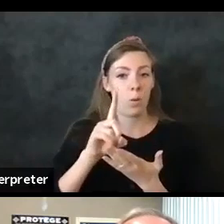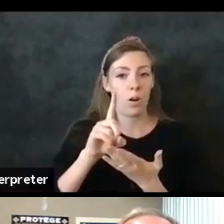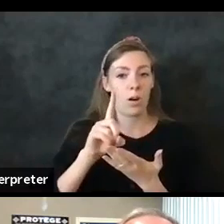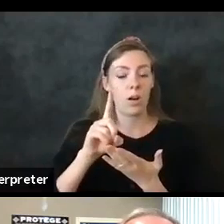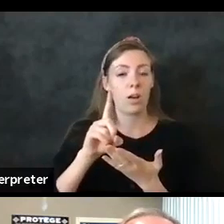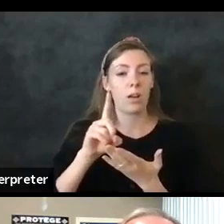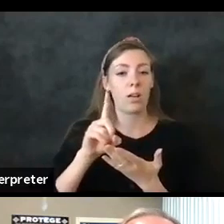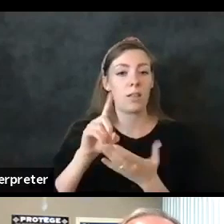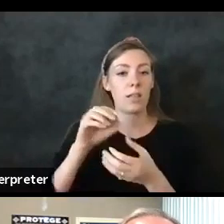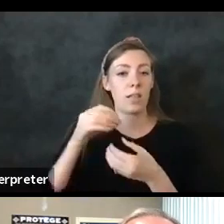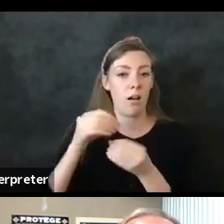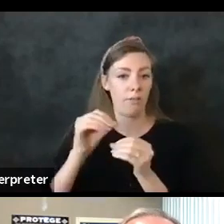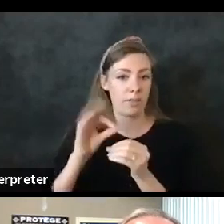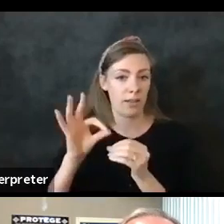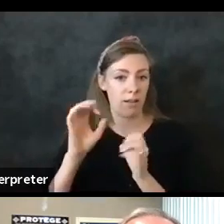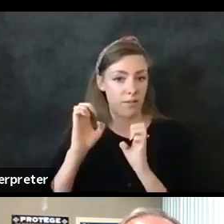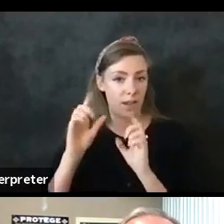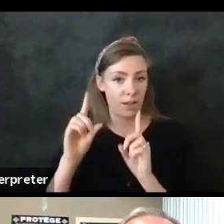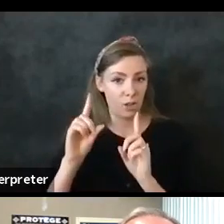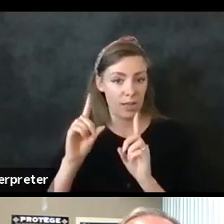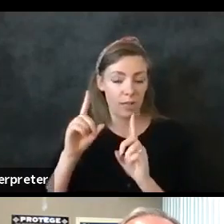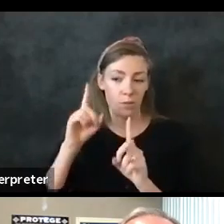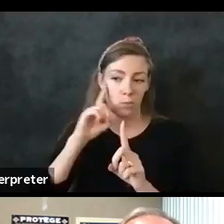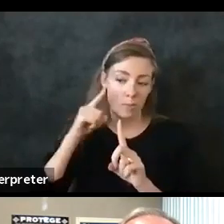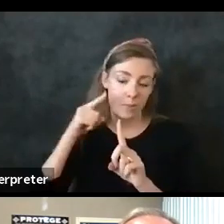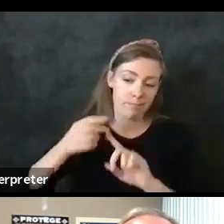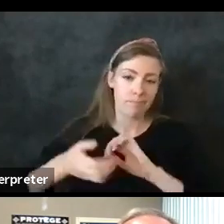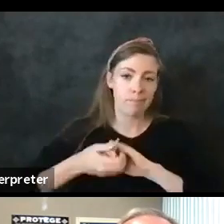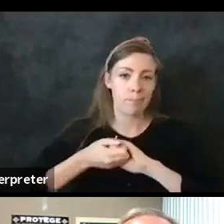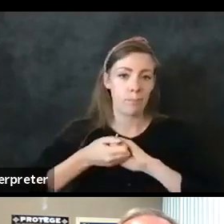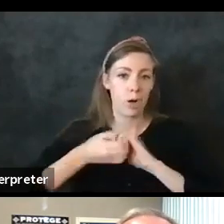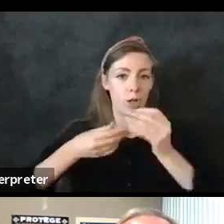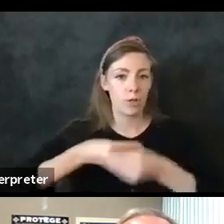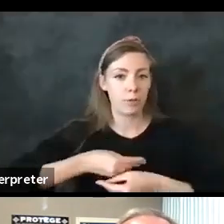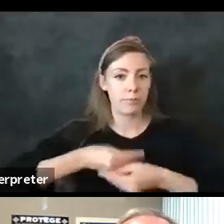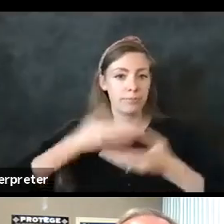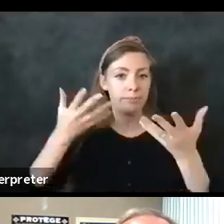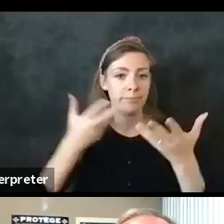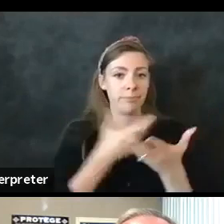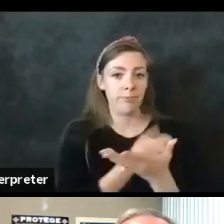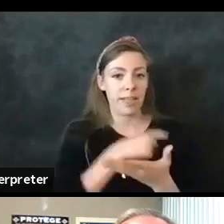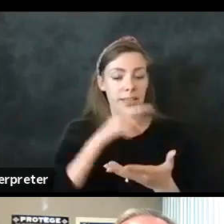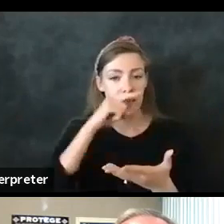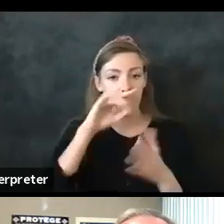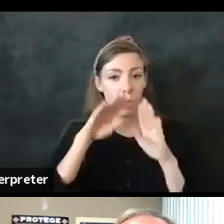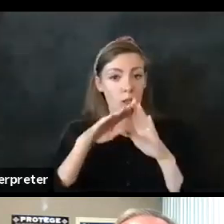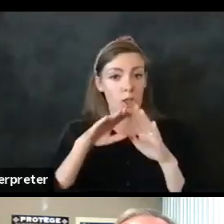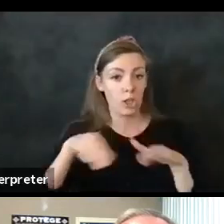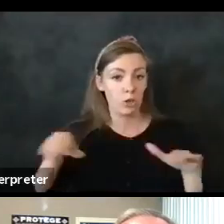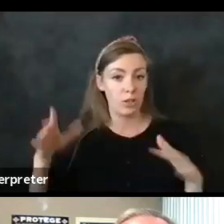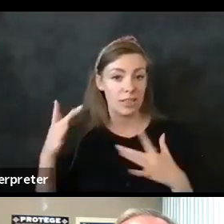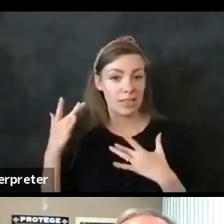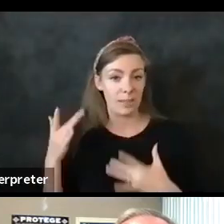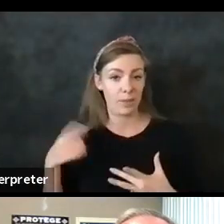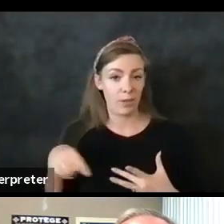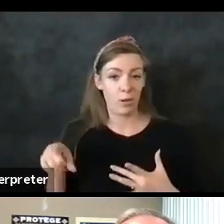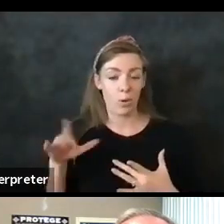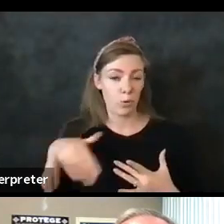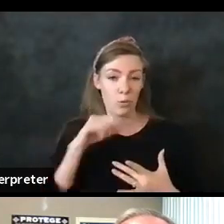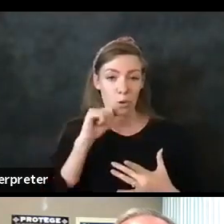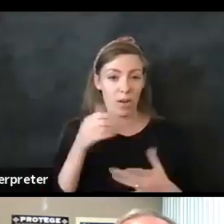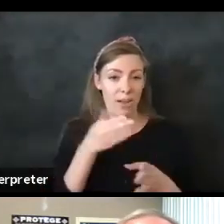Education are going to be key partners in getting these vaccines out to children, particularly those who may not have a primary